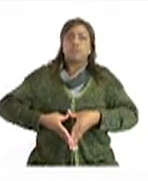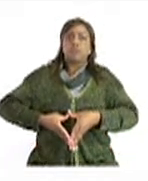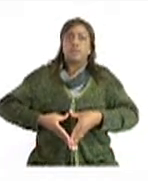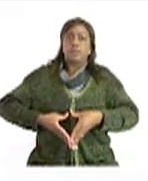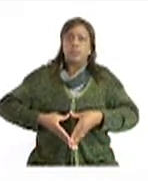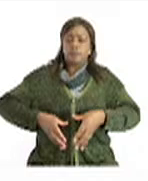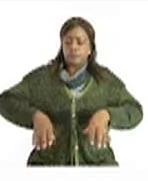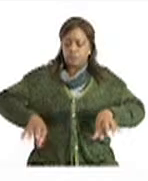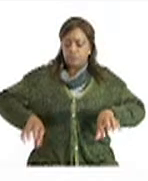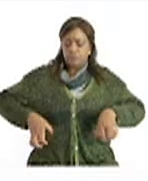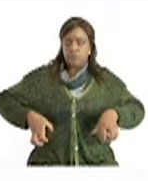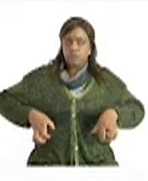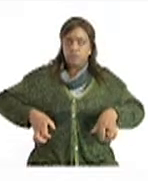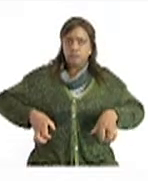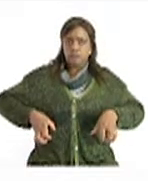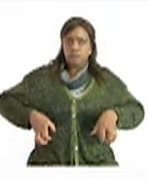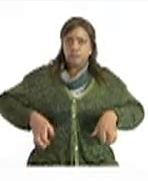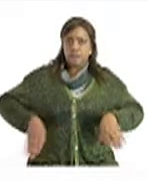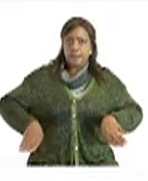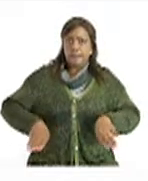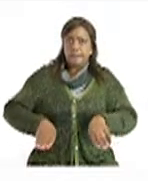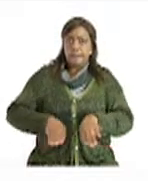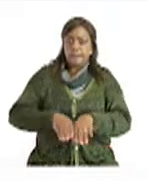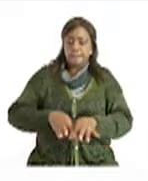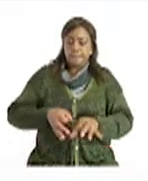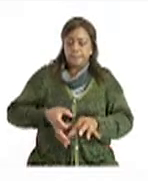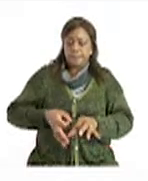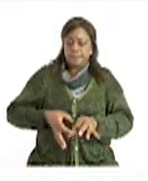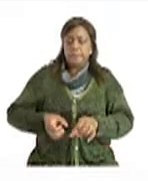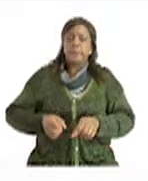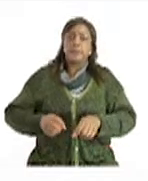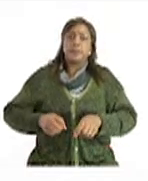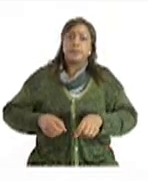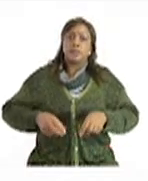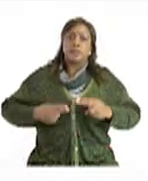ovaries produce egg cells and hormones.